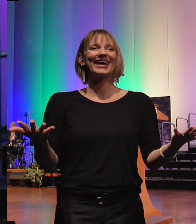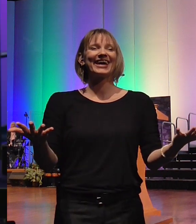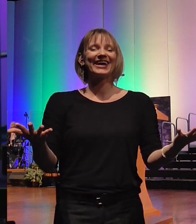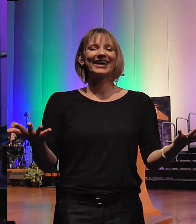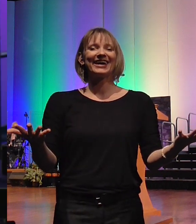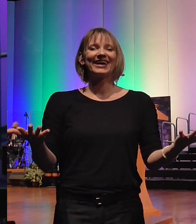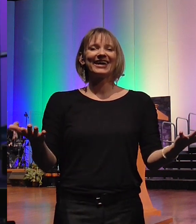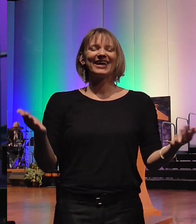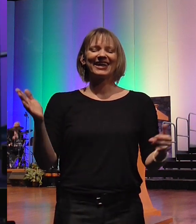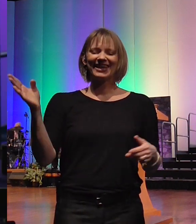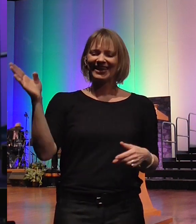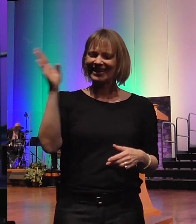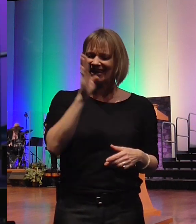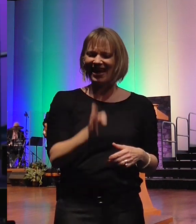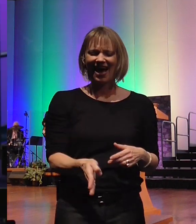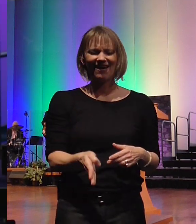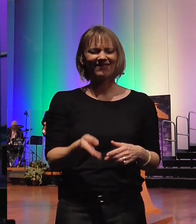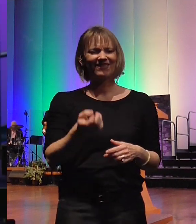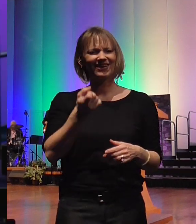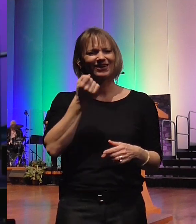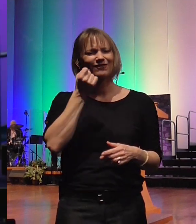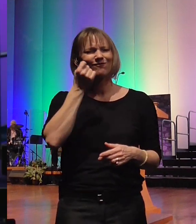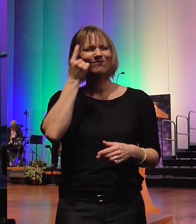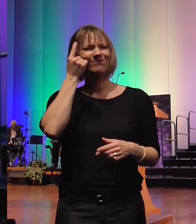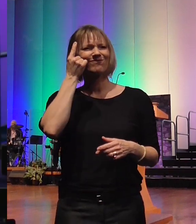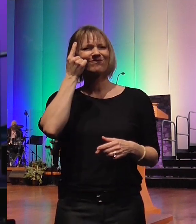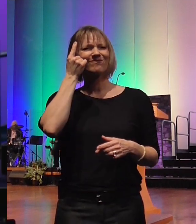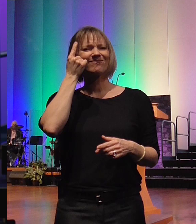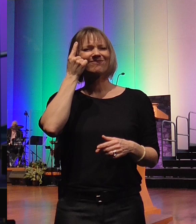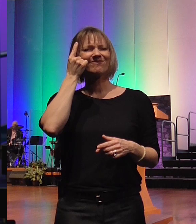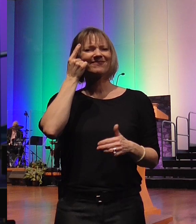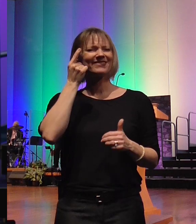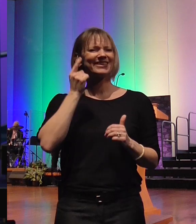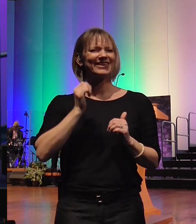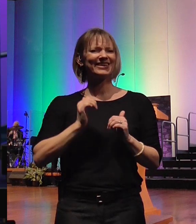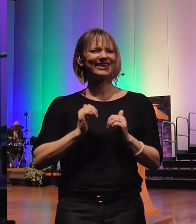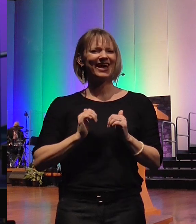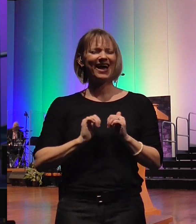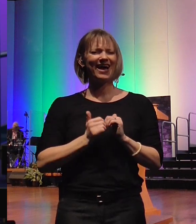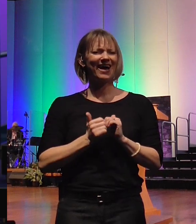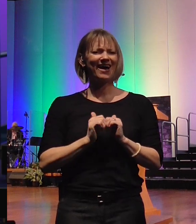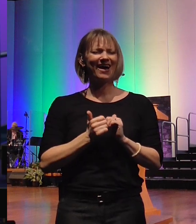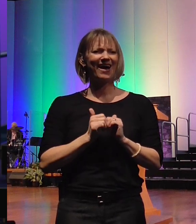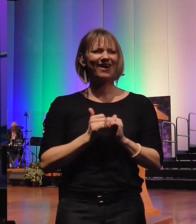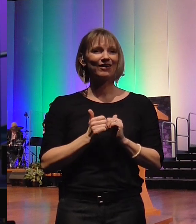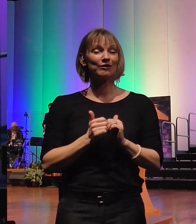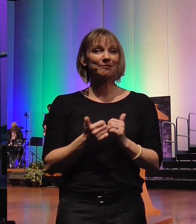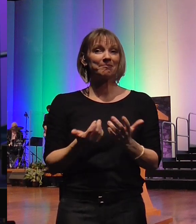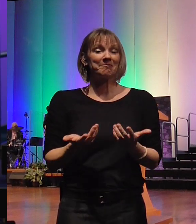everything without ever knowing how.